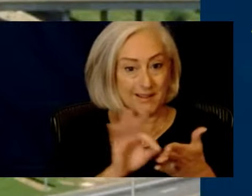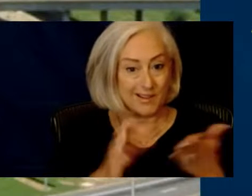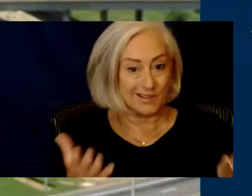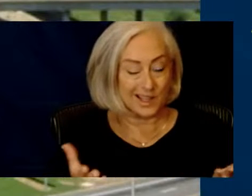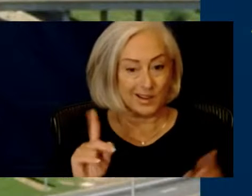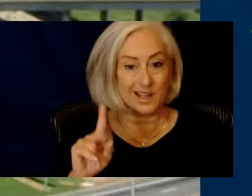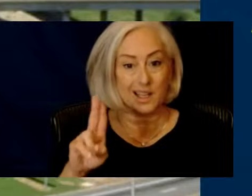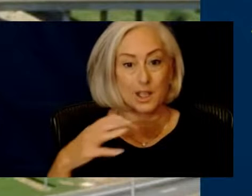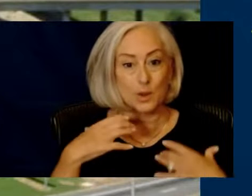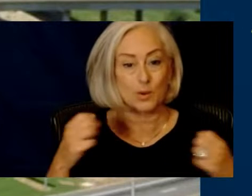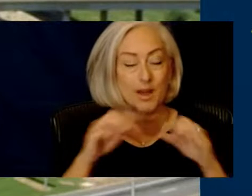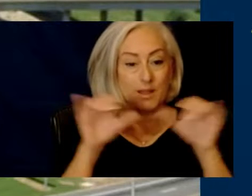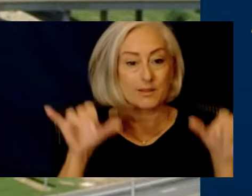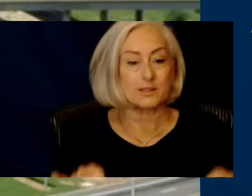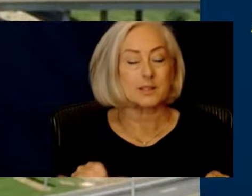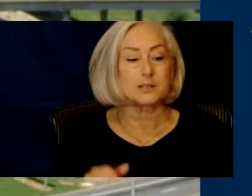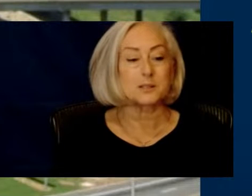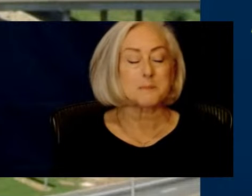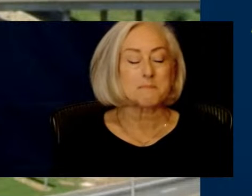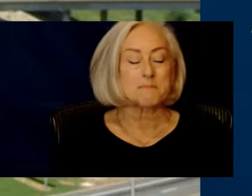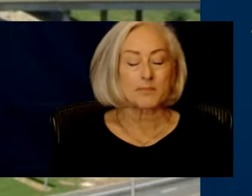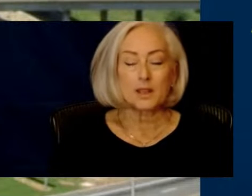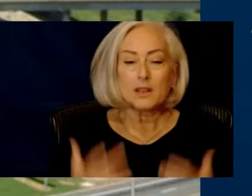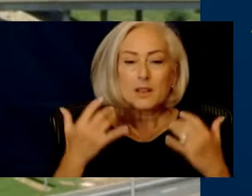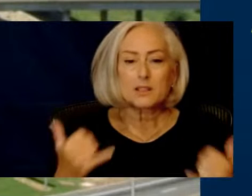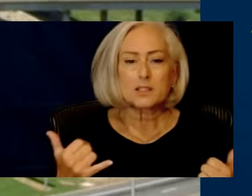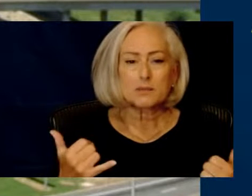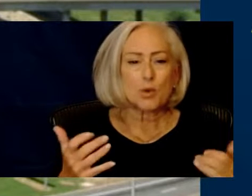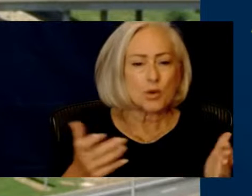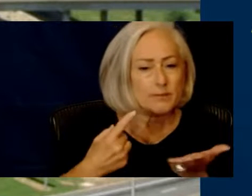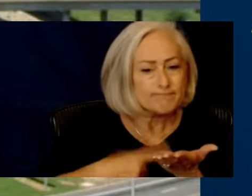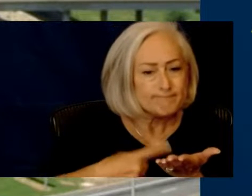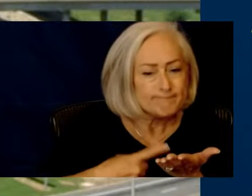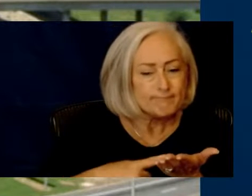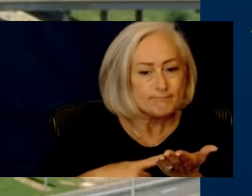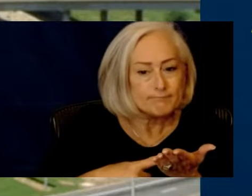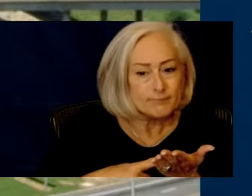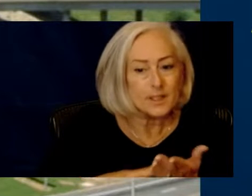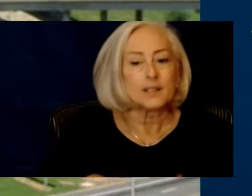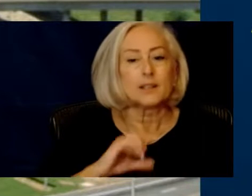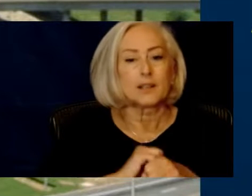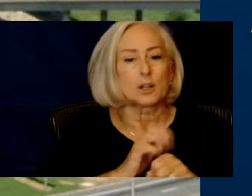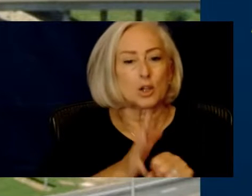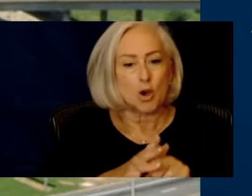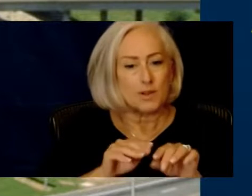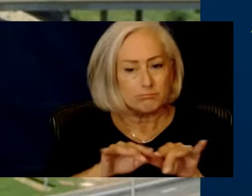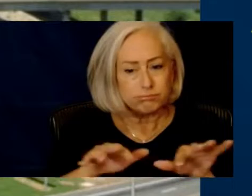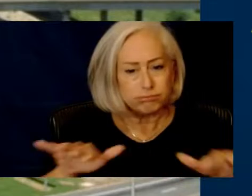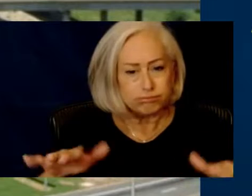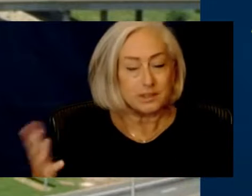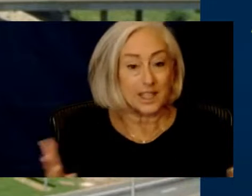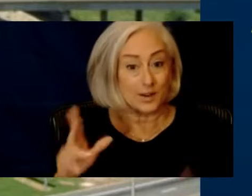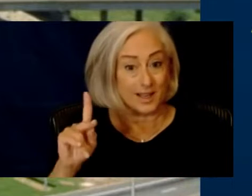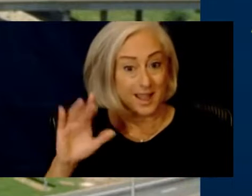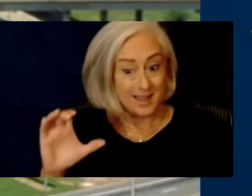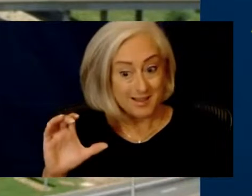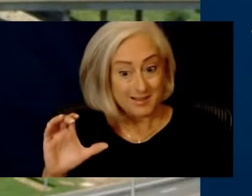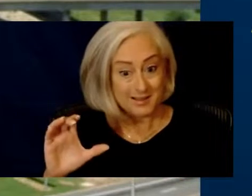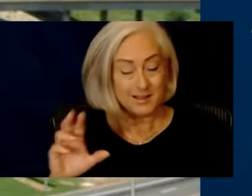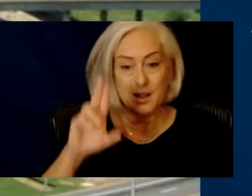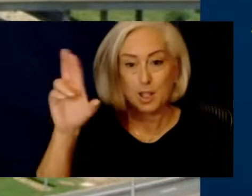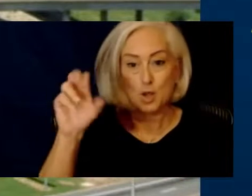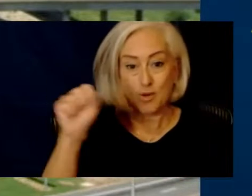are talking all about the growing COVID cases here in the metro and across the U.S. on this program. Joining us here in the Dolph Simons